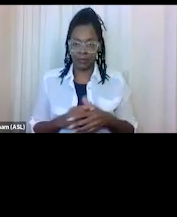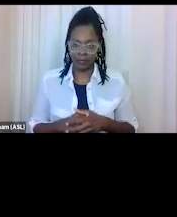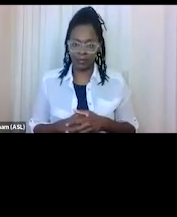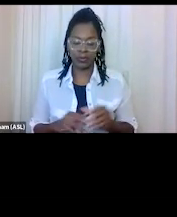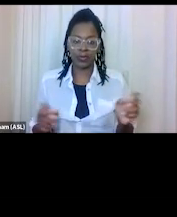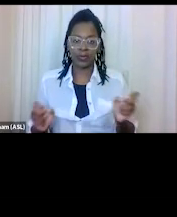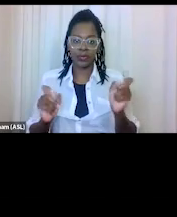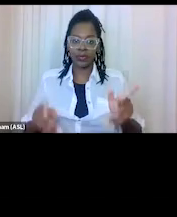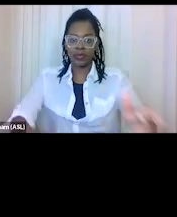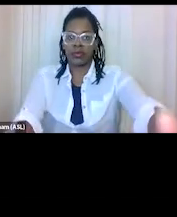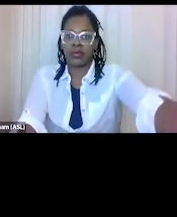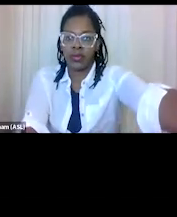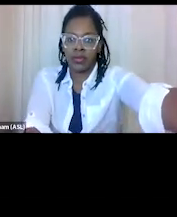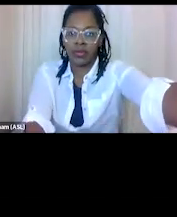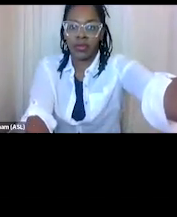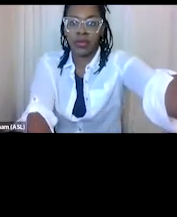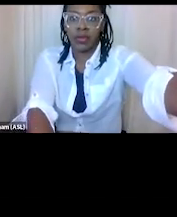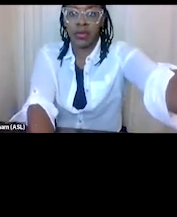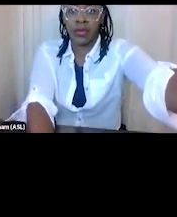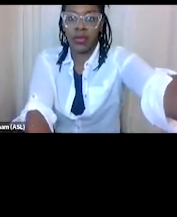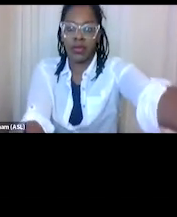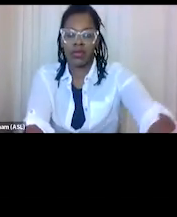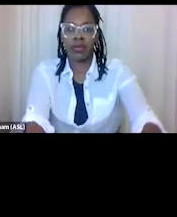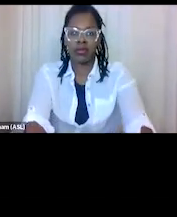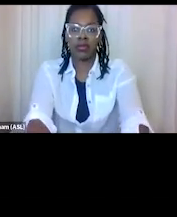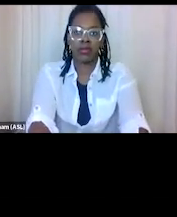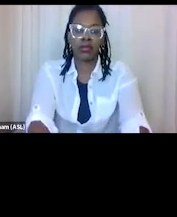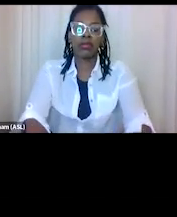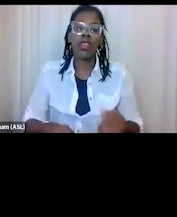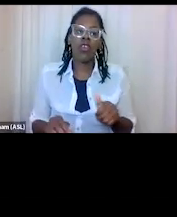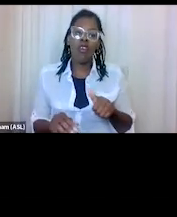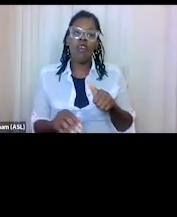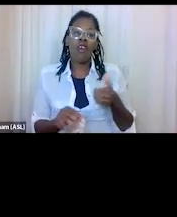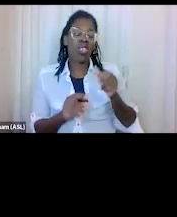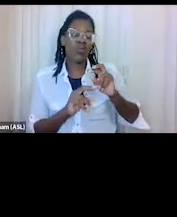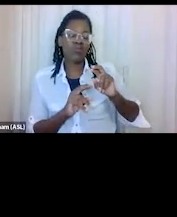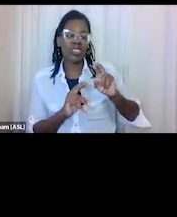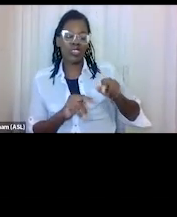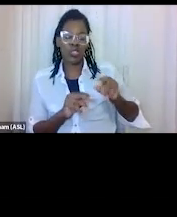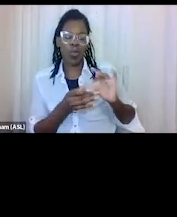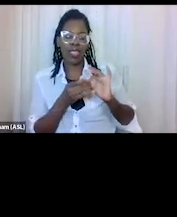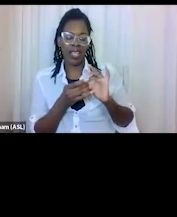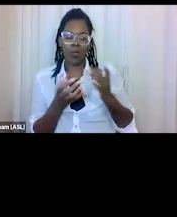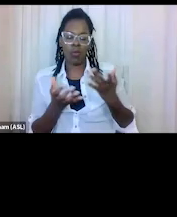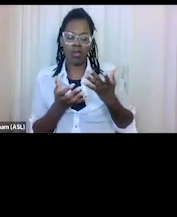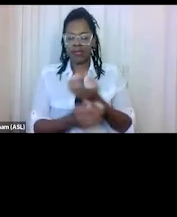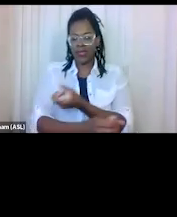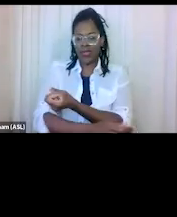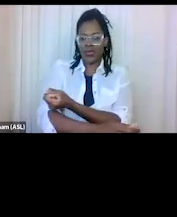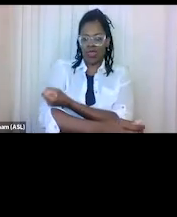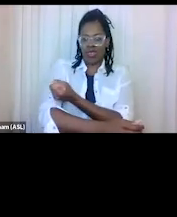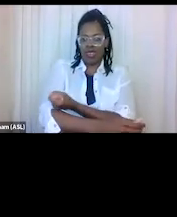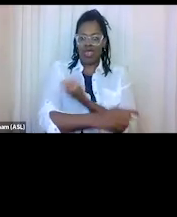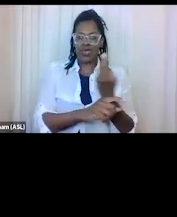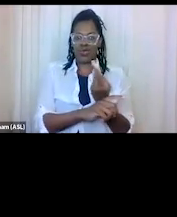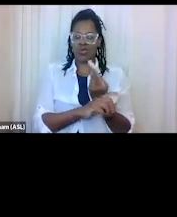So some outcomes that are related to these mental health symptoms, one includes substance use. So it's important to say at